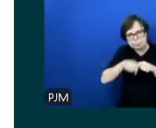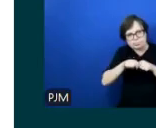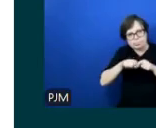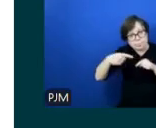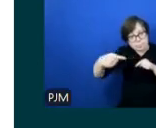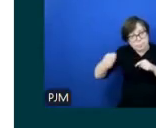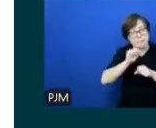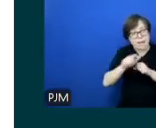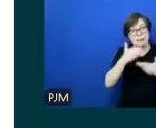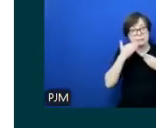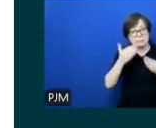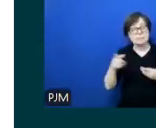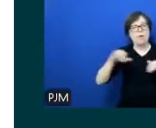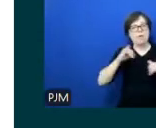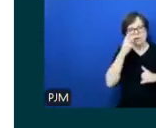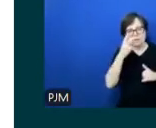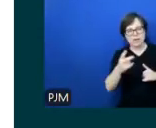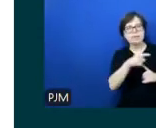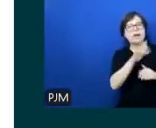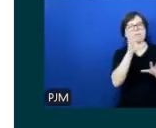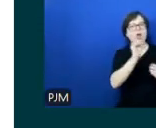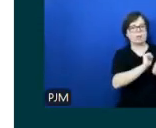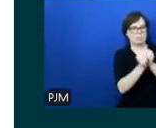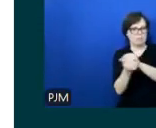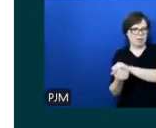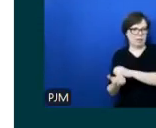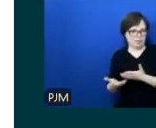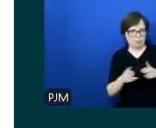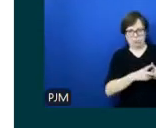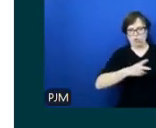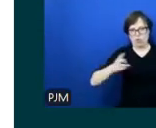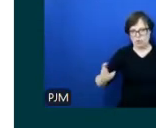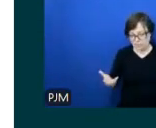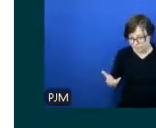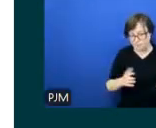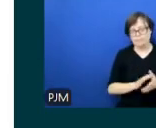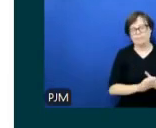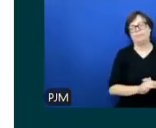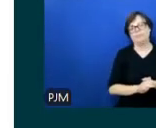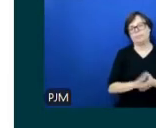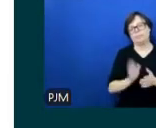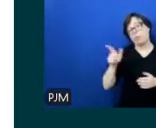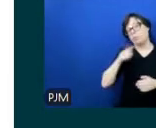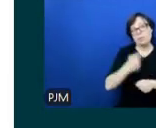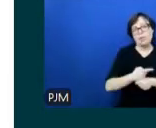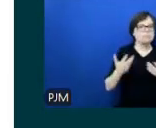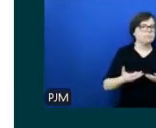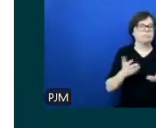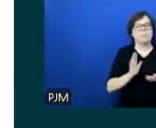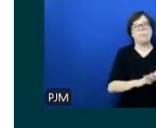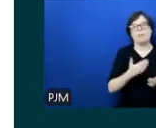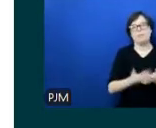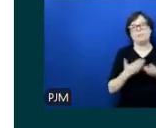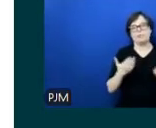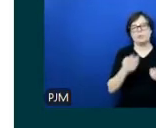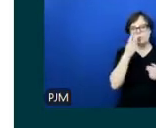and they can then, well, take decisions on if the canopy expansion is sufficient or if there's any loss